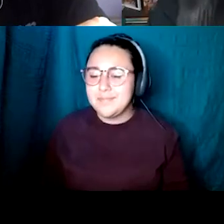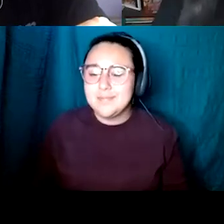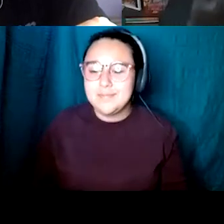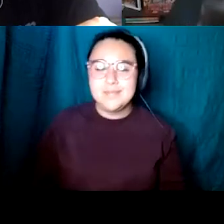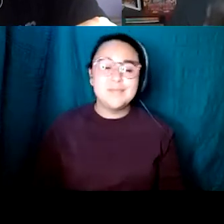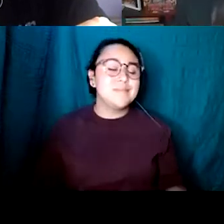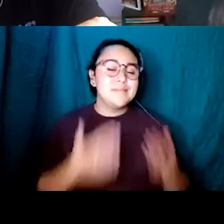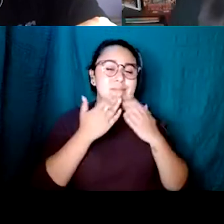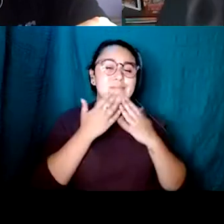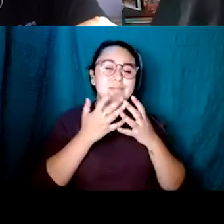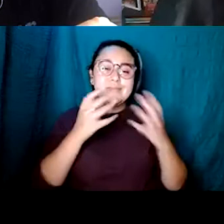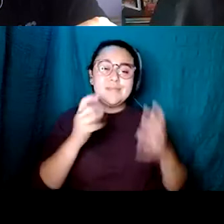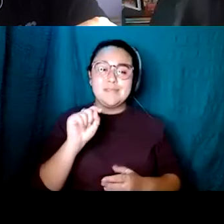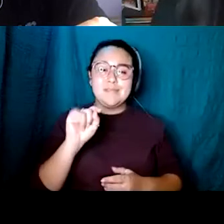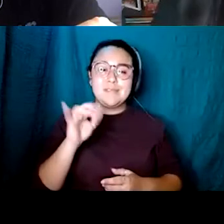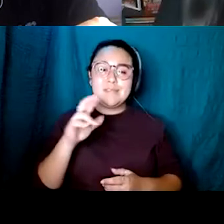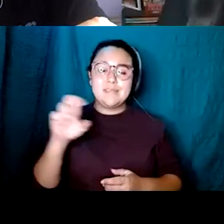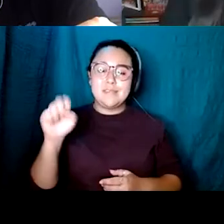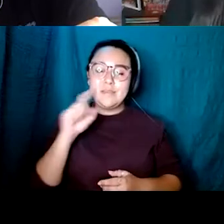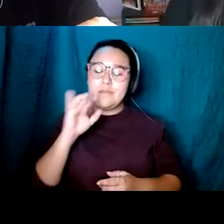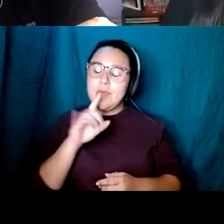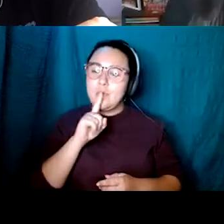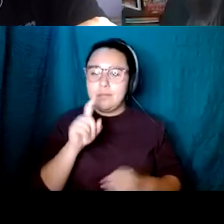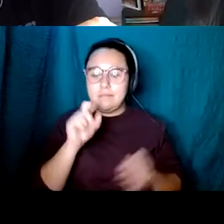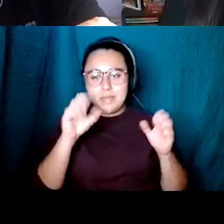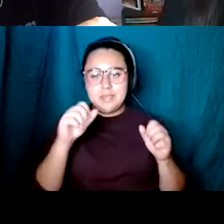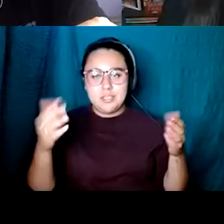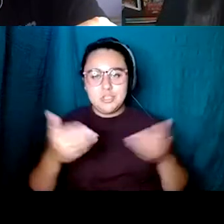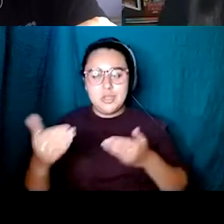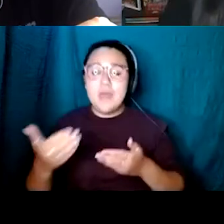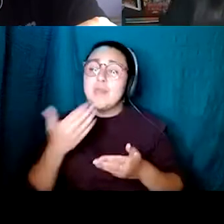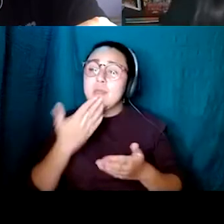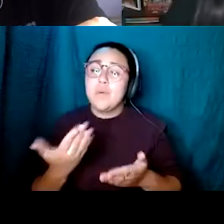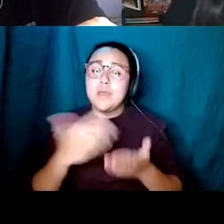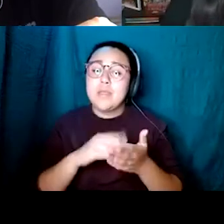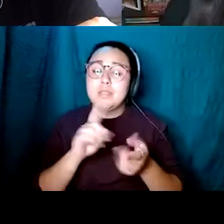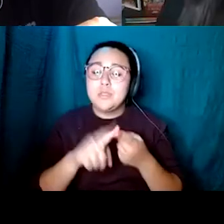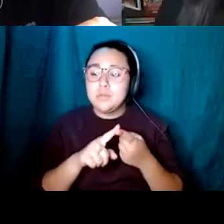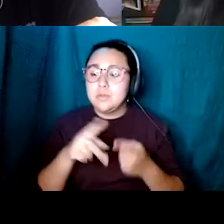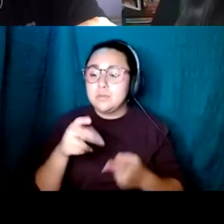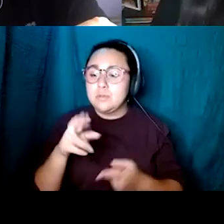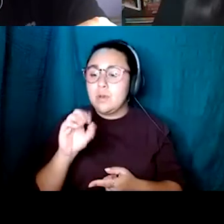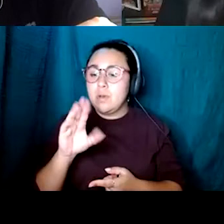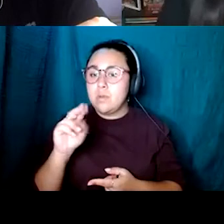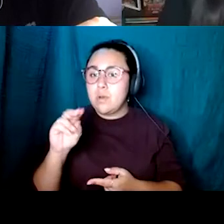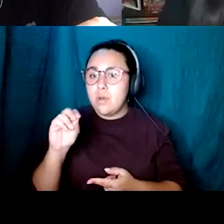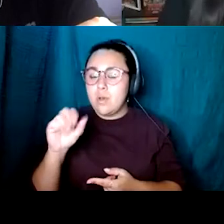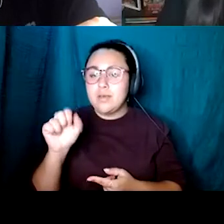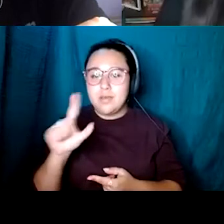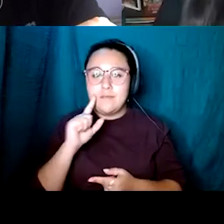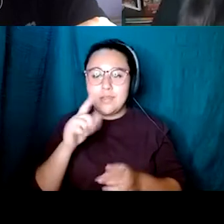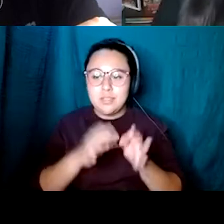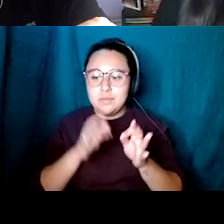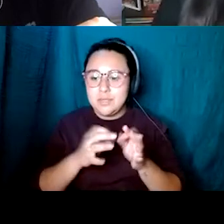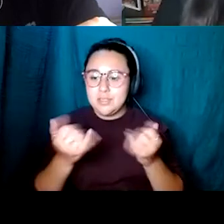Thank you so much, Tigress, for that lovely introduction. And thank you again to Pro Bono ASL for the interpretation this